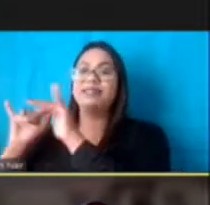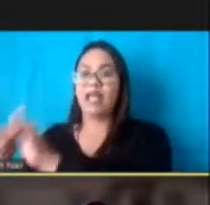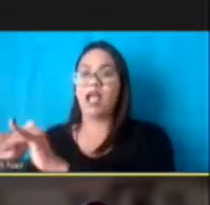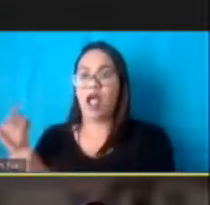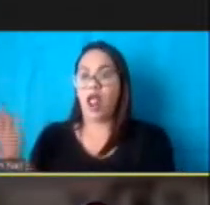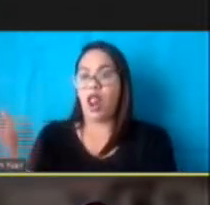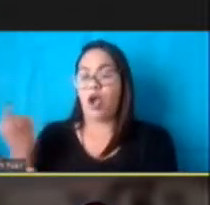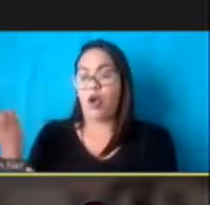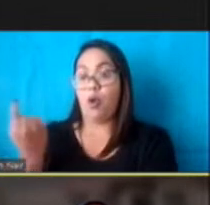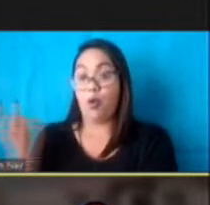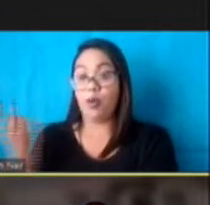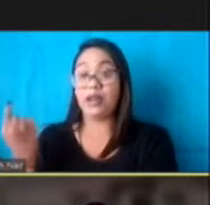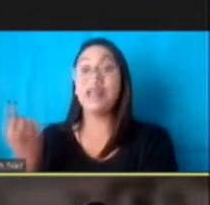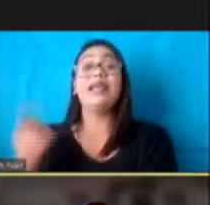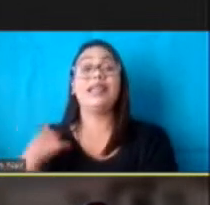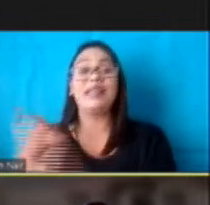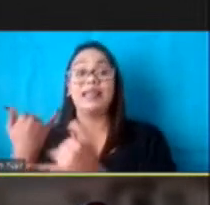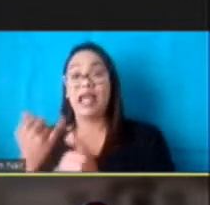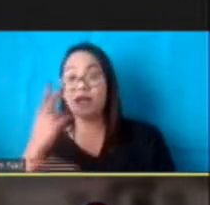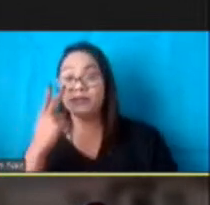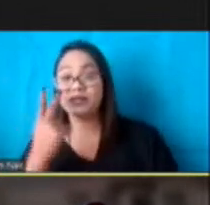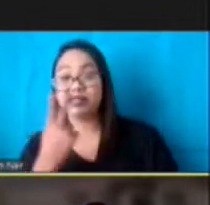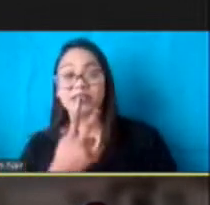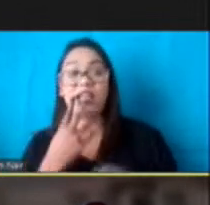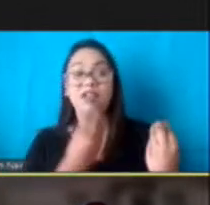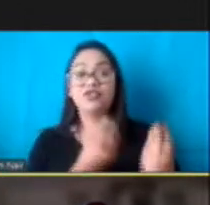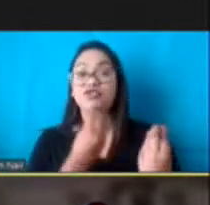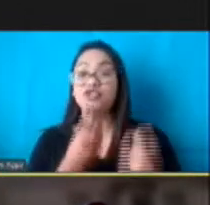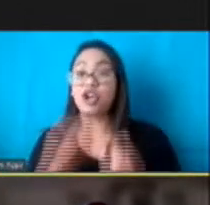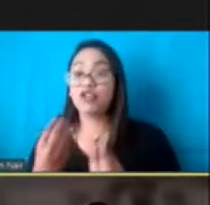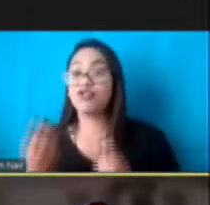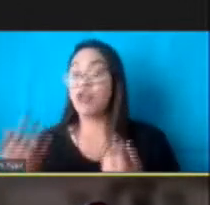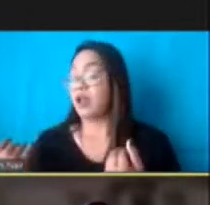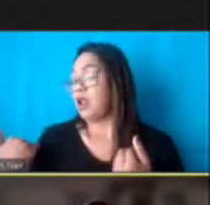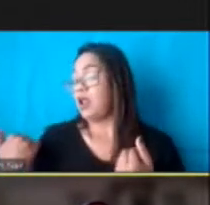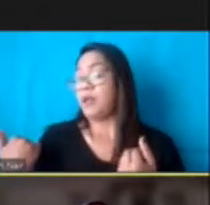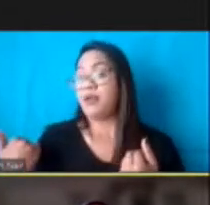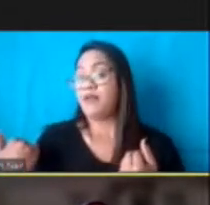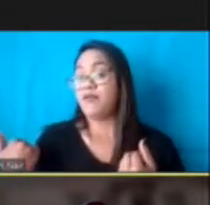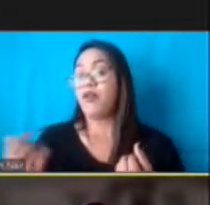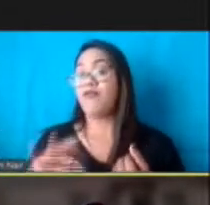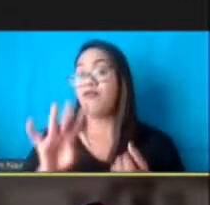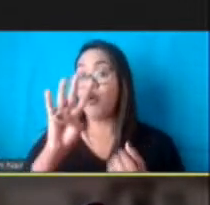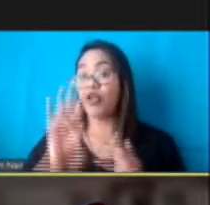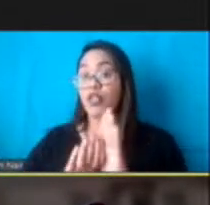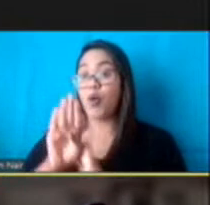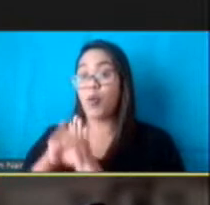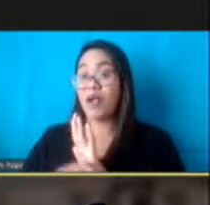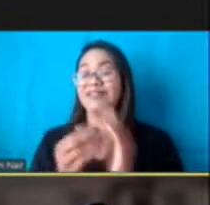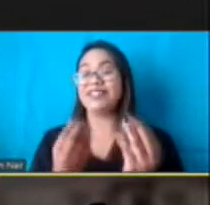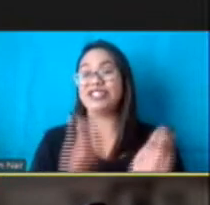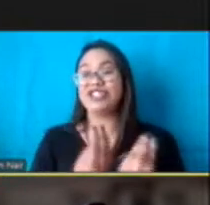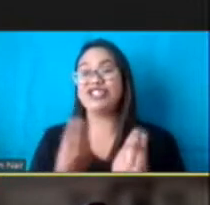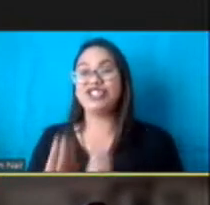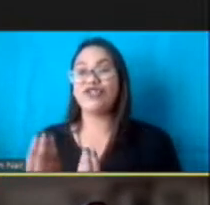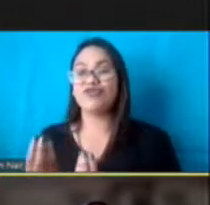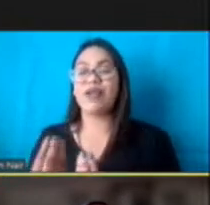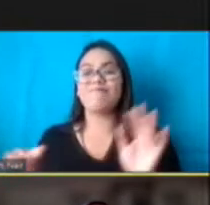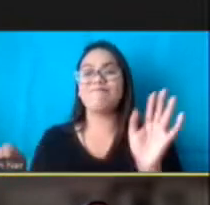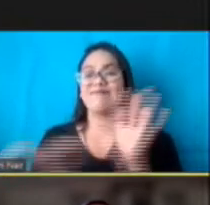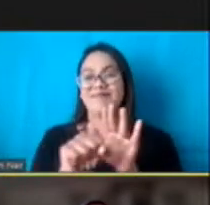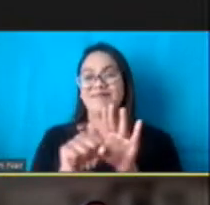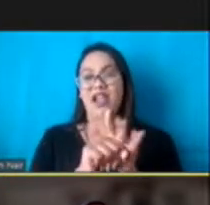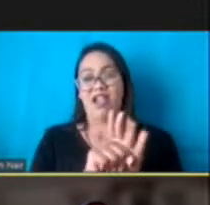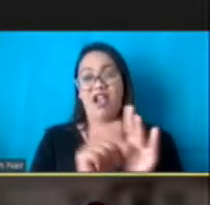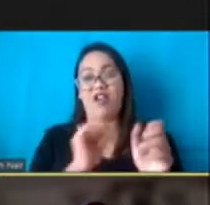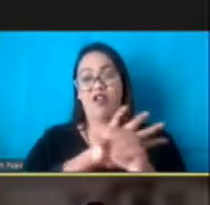children seems to be shifting, but children did make up a large proportion of admissions in the fourth wave. And in terms of severity, there does look to be a